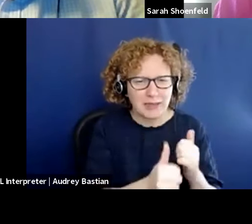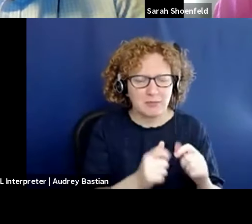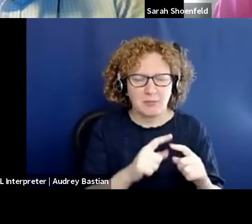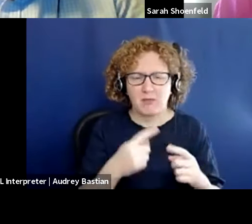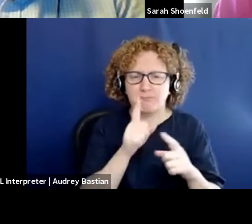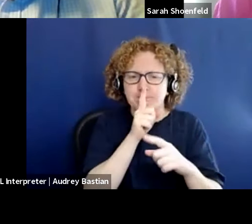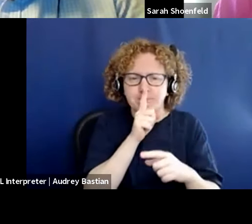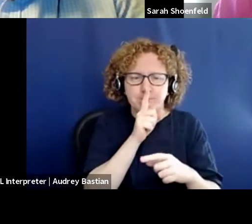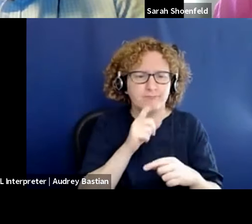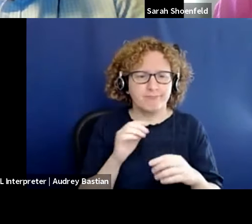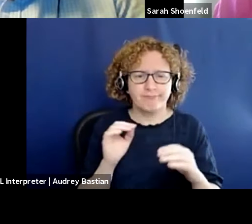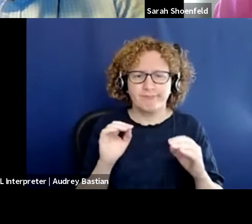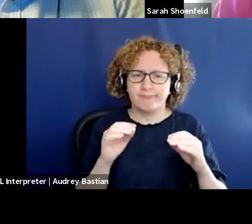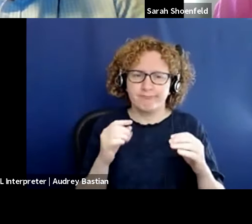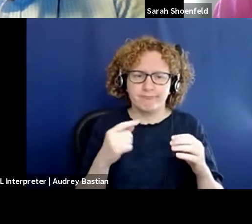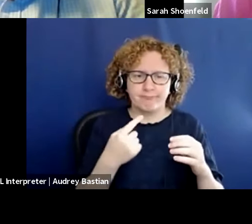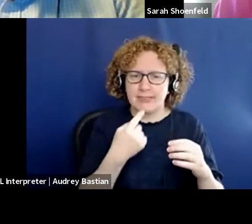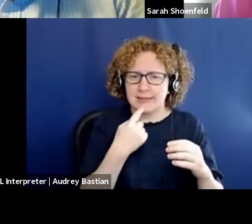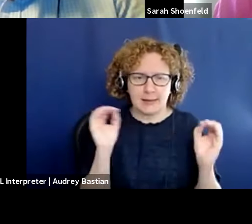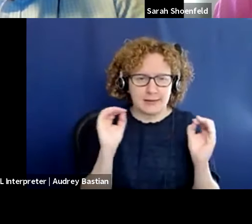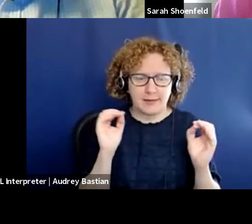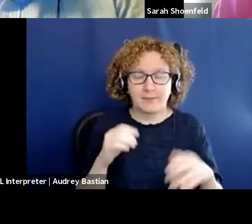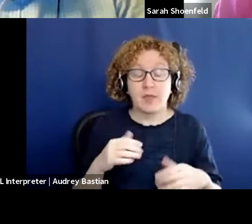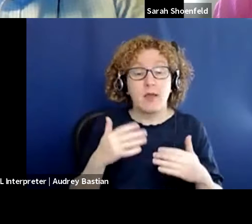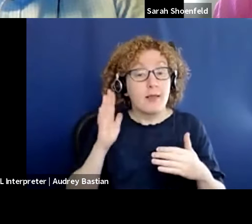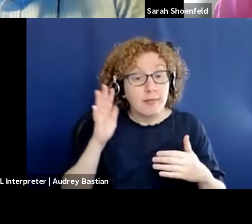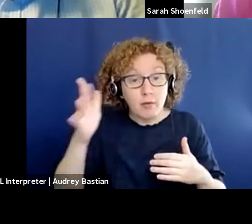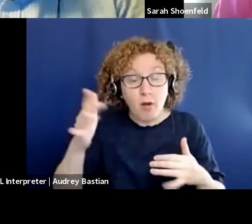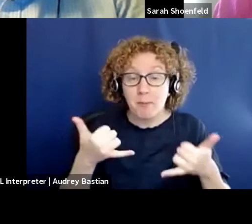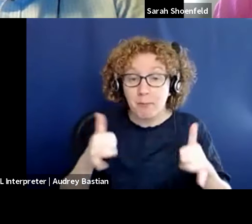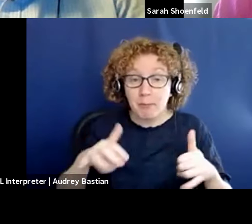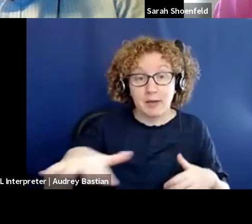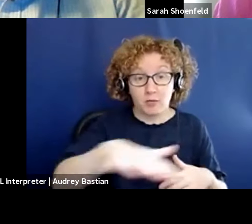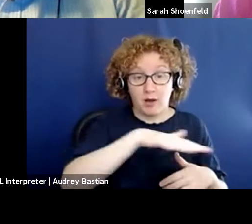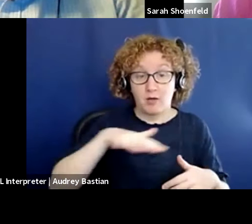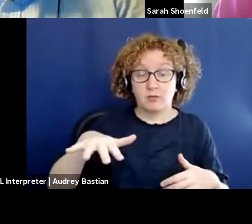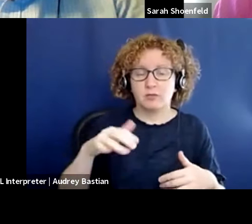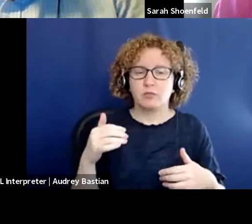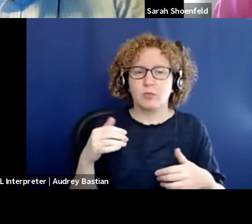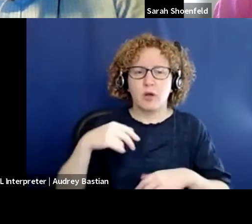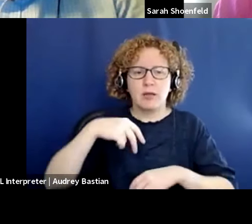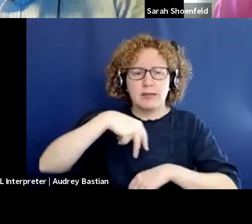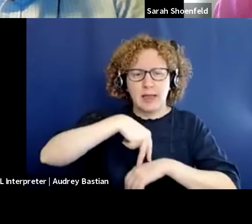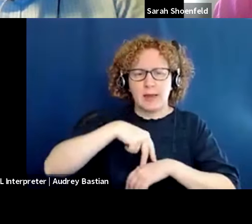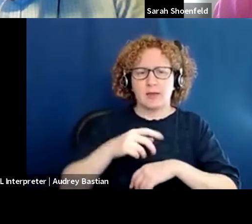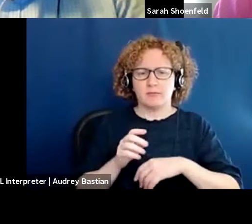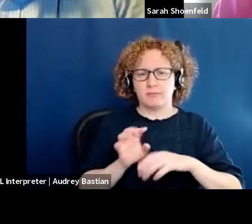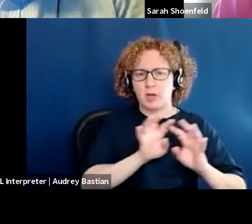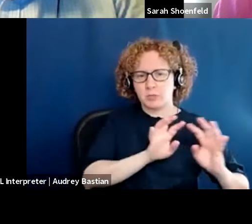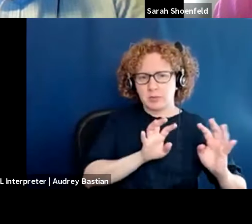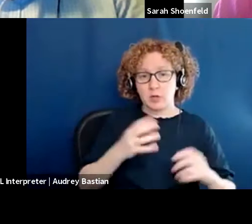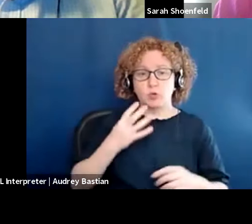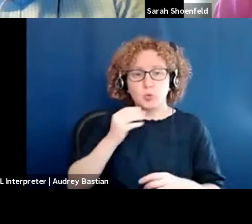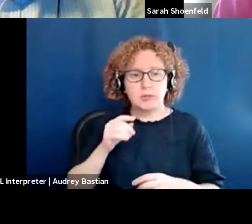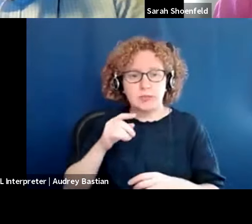students, either of us. And later on the playground, we were all standing on one side and the Jewish